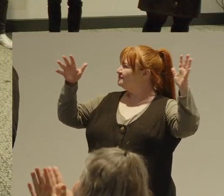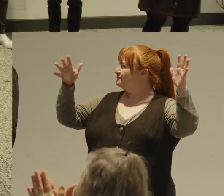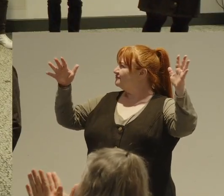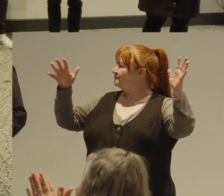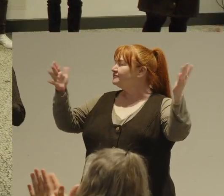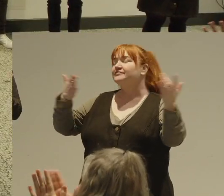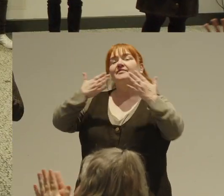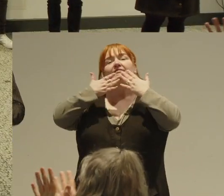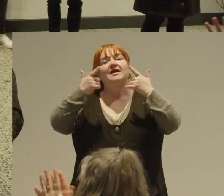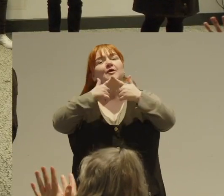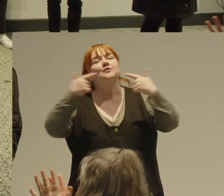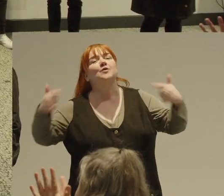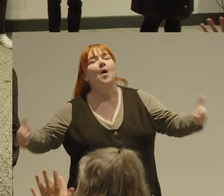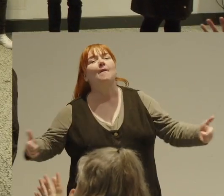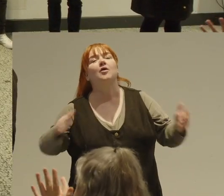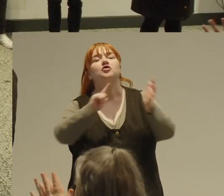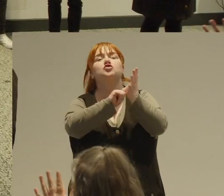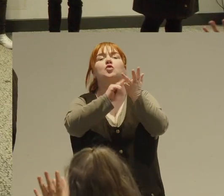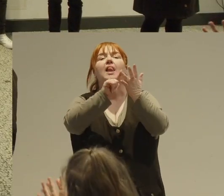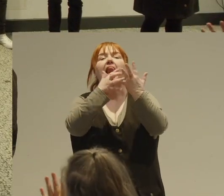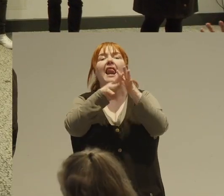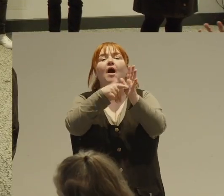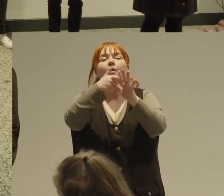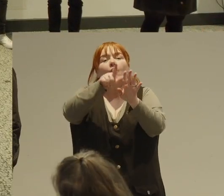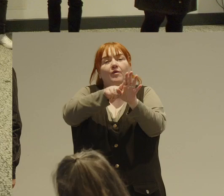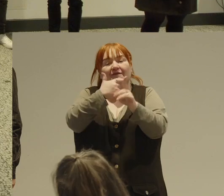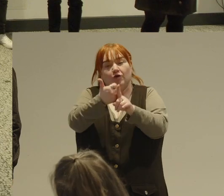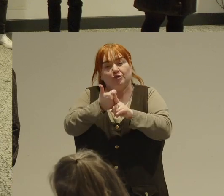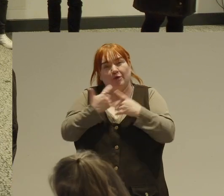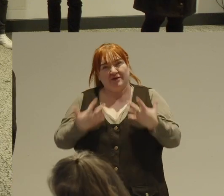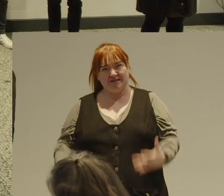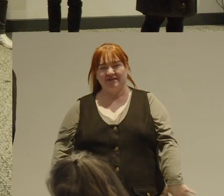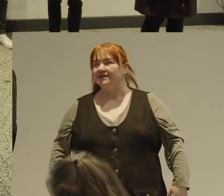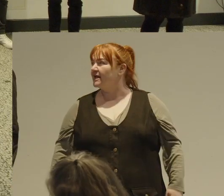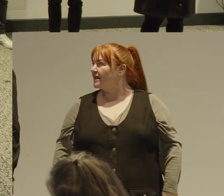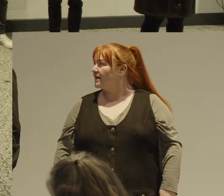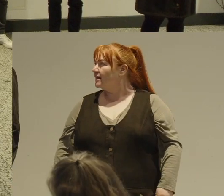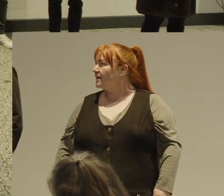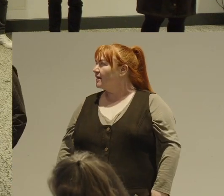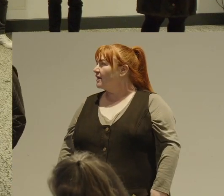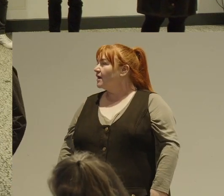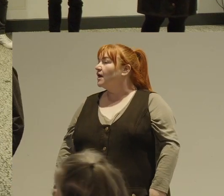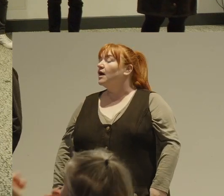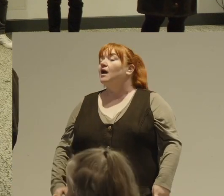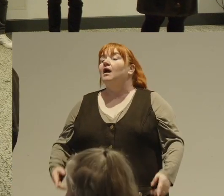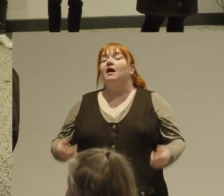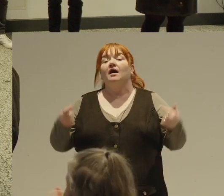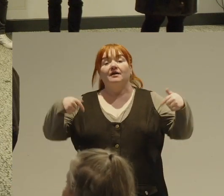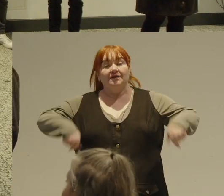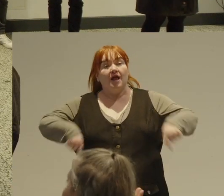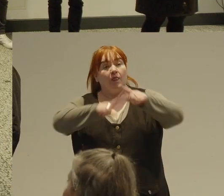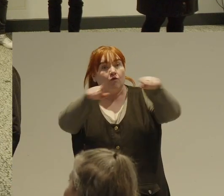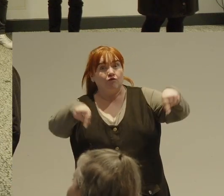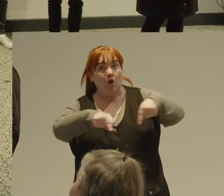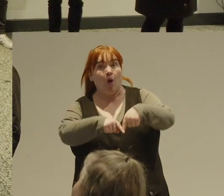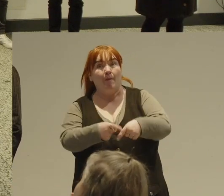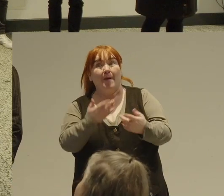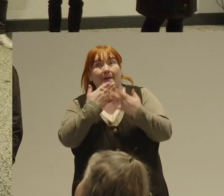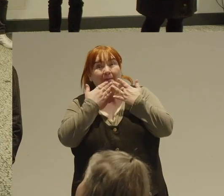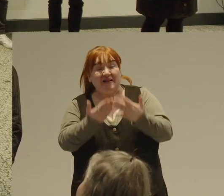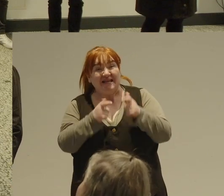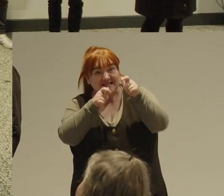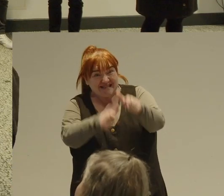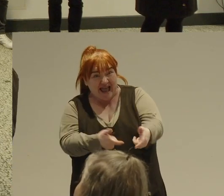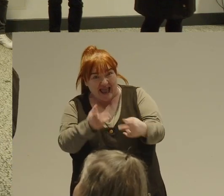Brilliant. And thank you so much to the Lowry for supporting us here today. Thank you. And people that are in the room, please stay if you can to have